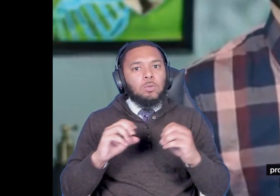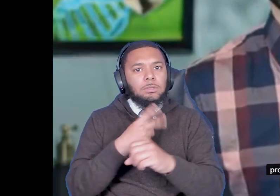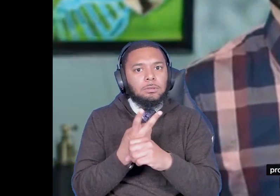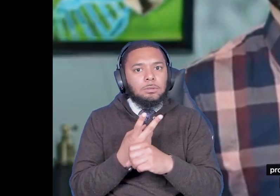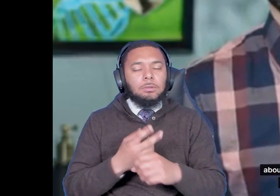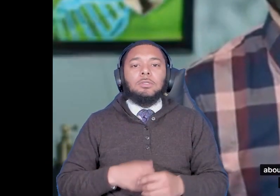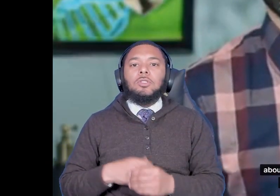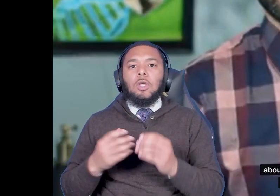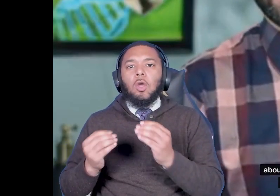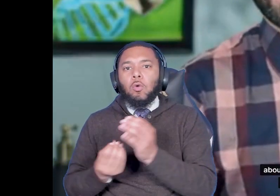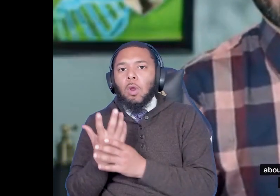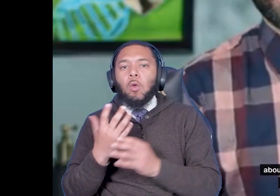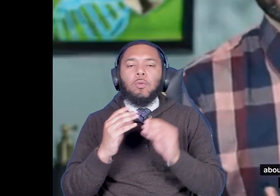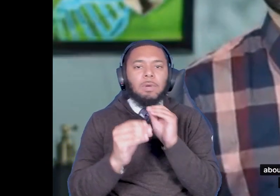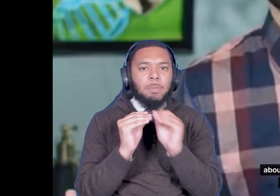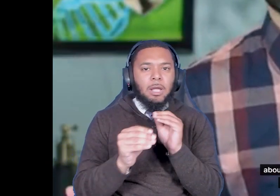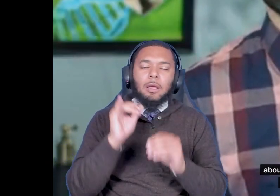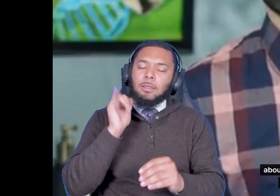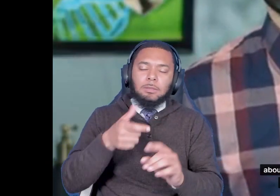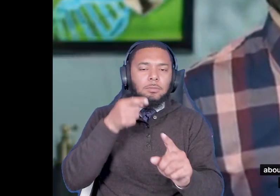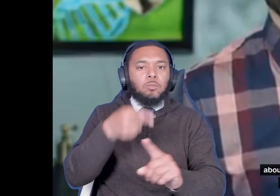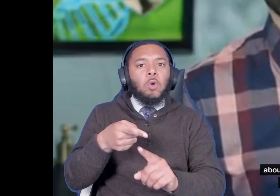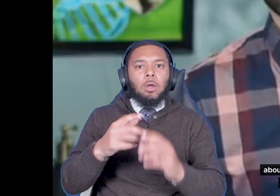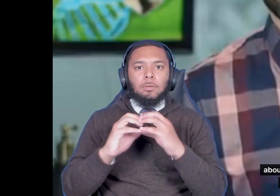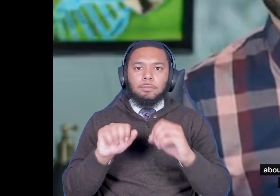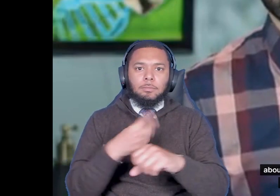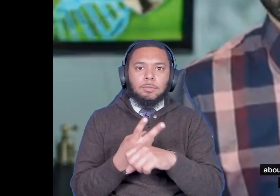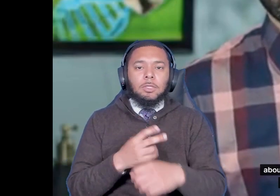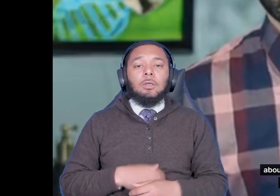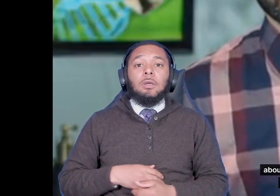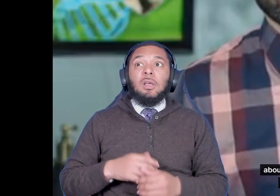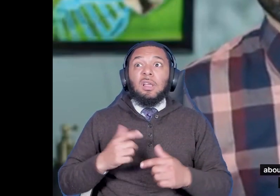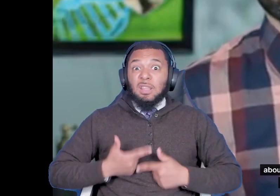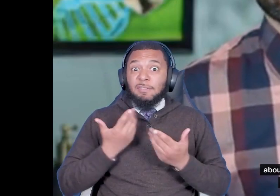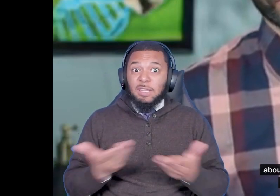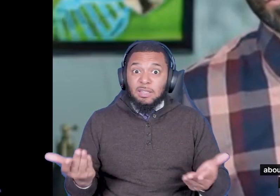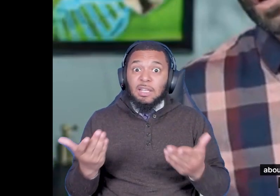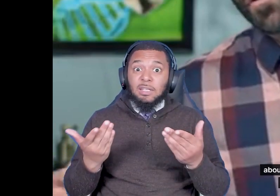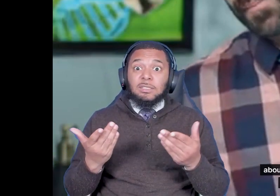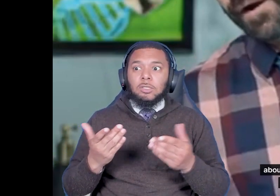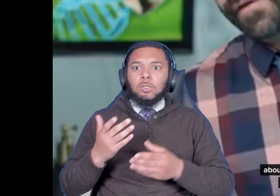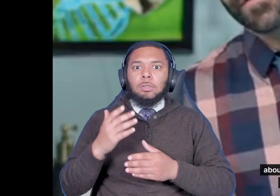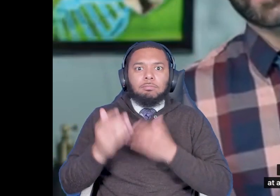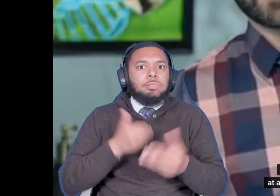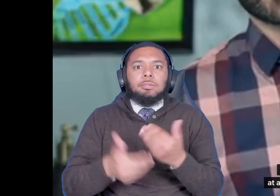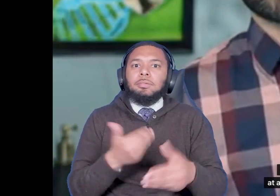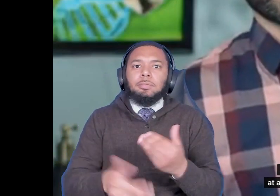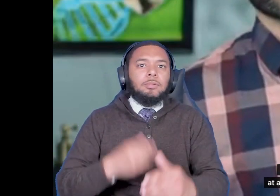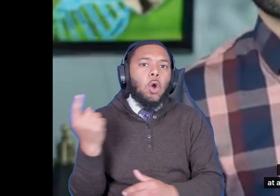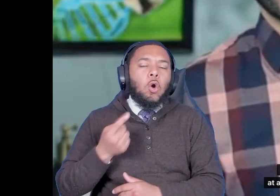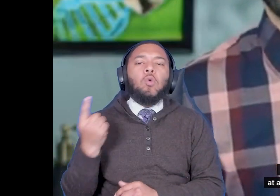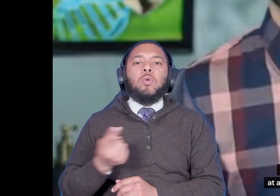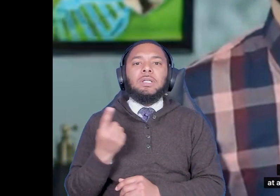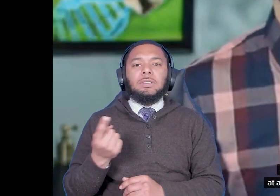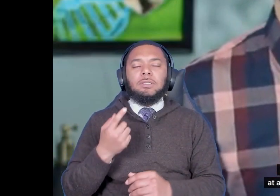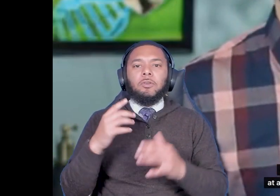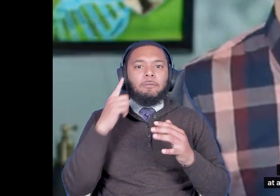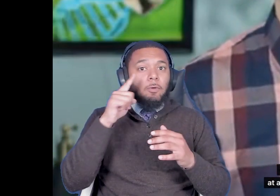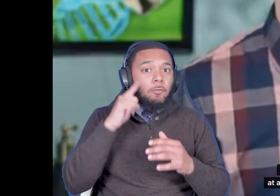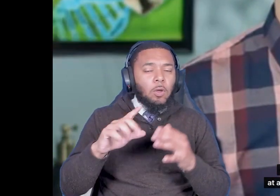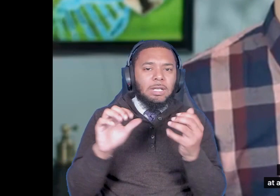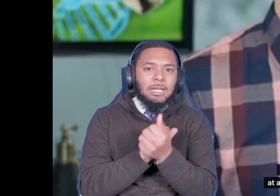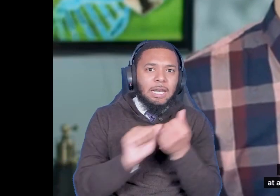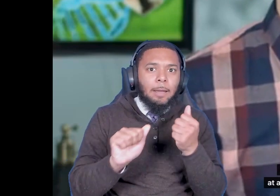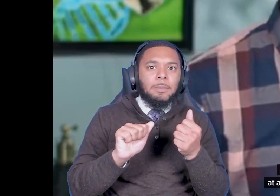what mitosis is all about. Organisms are undergoing it all the time in order to repair those damaged parts and to